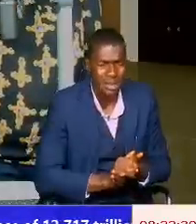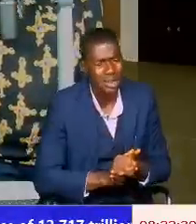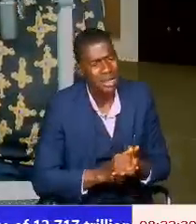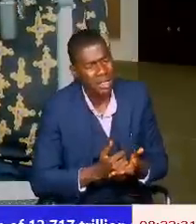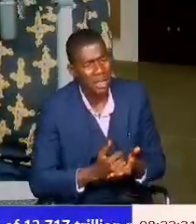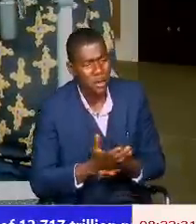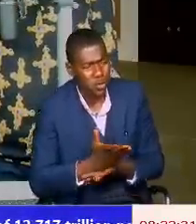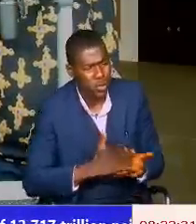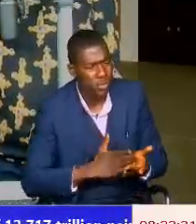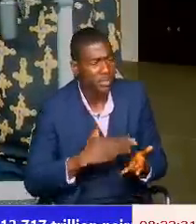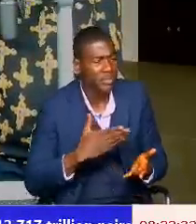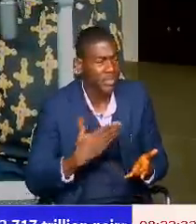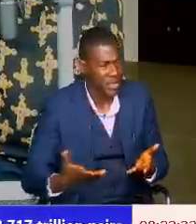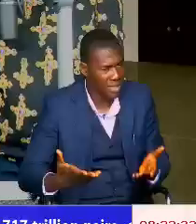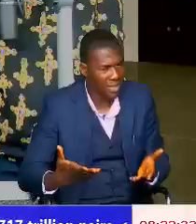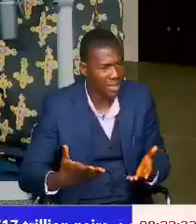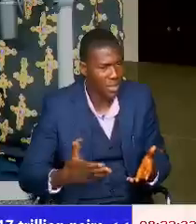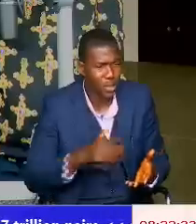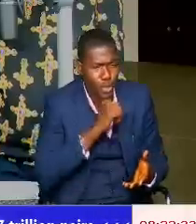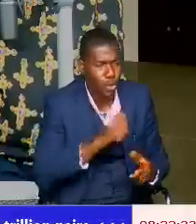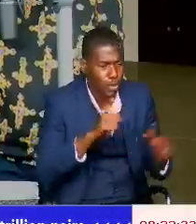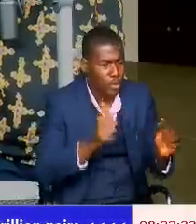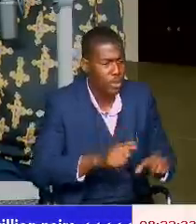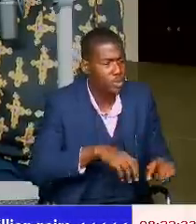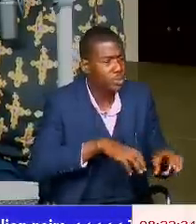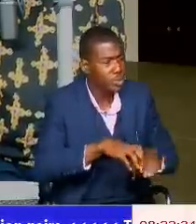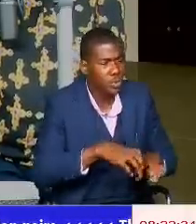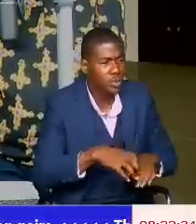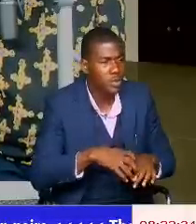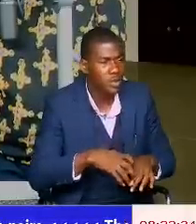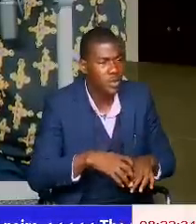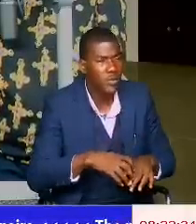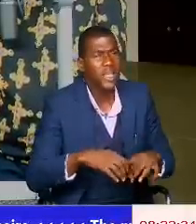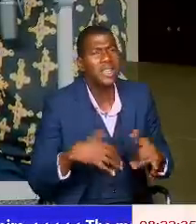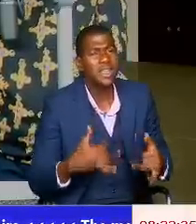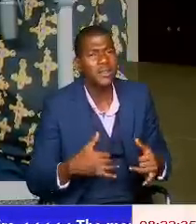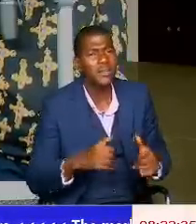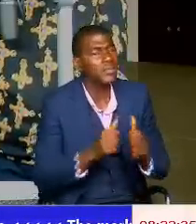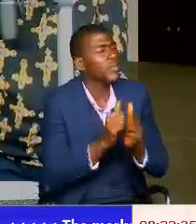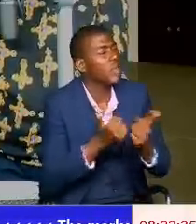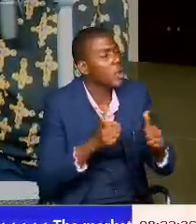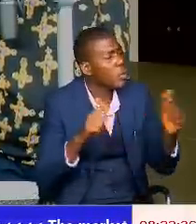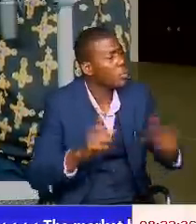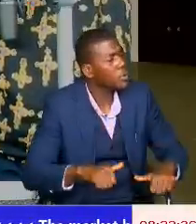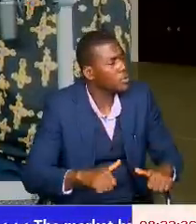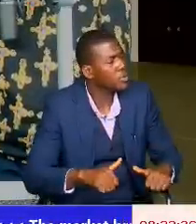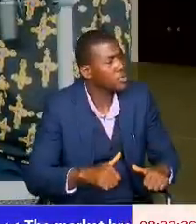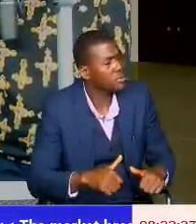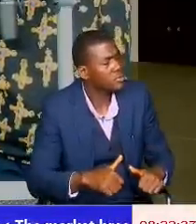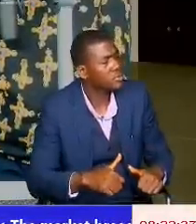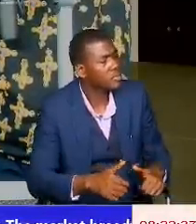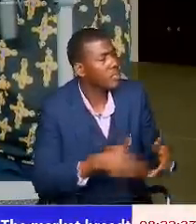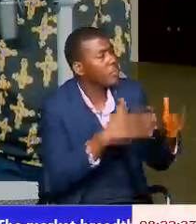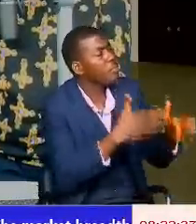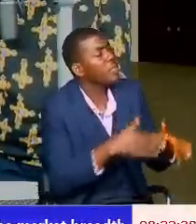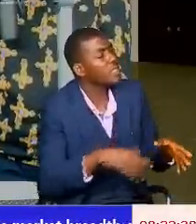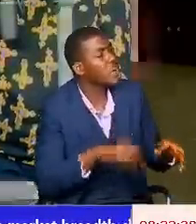For Ministry of Works now, they go pick somebody staff from Ministry of Works, staff of Ministry of Works, make a nodal